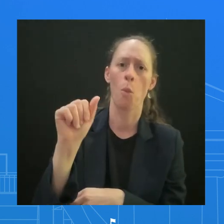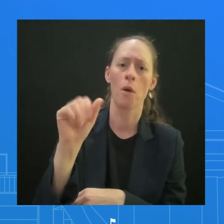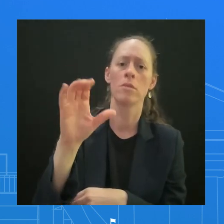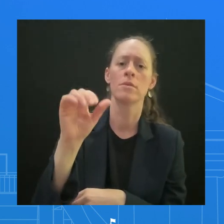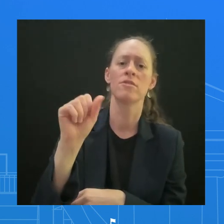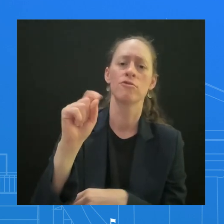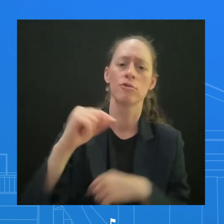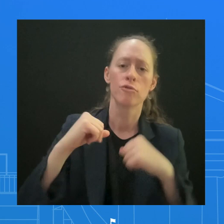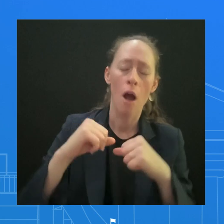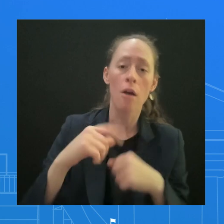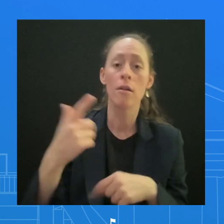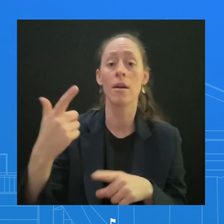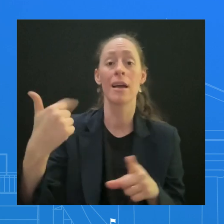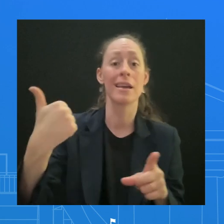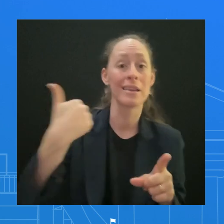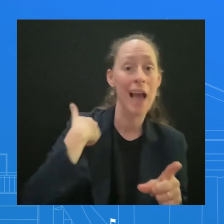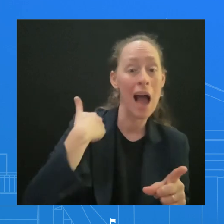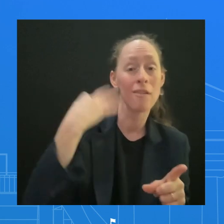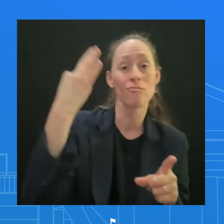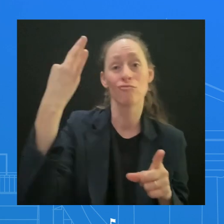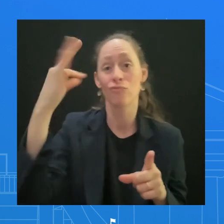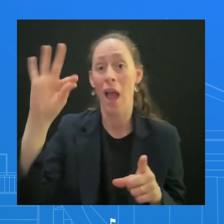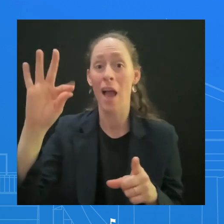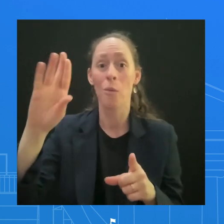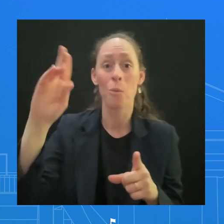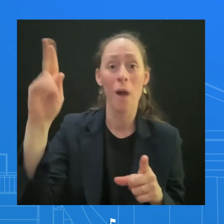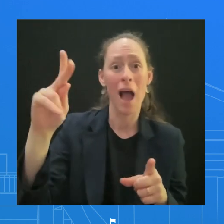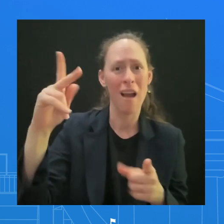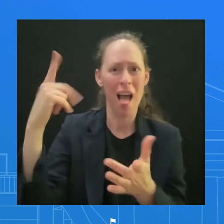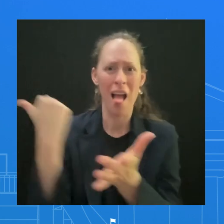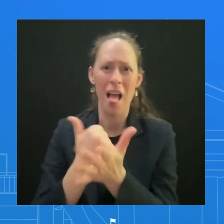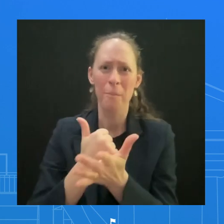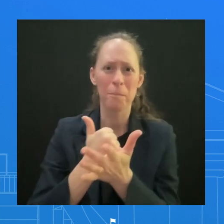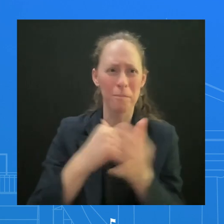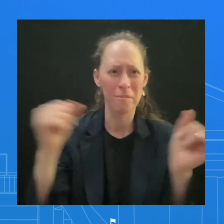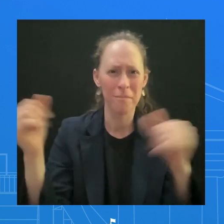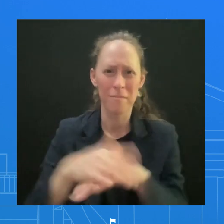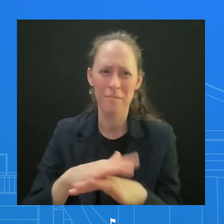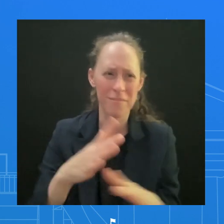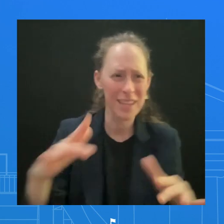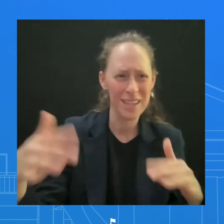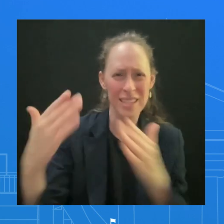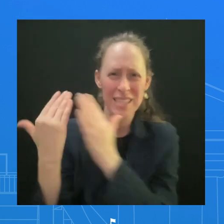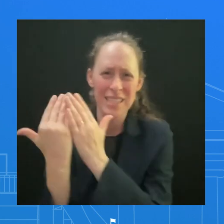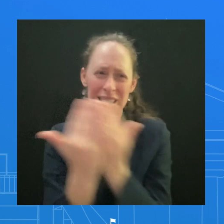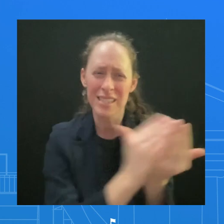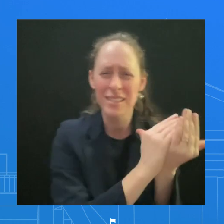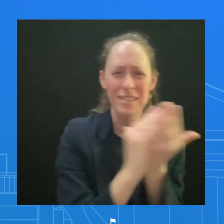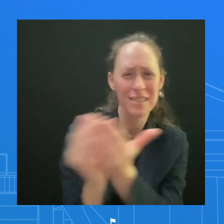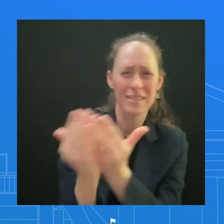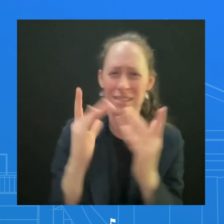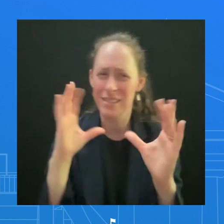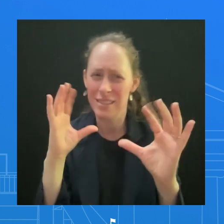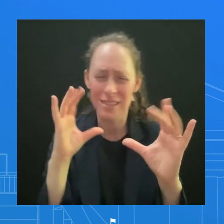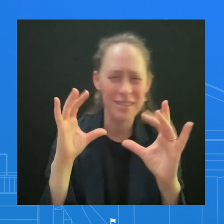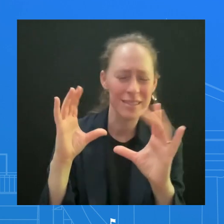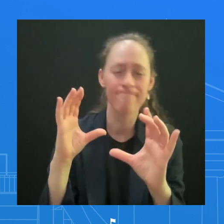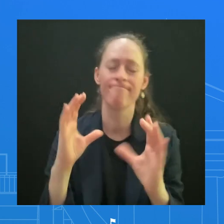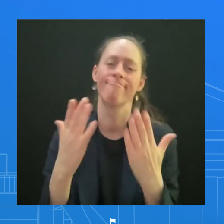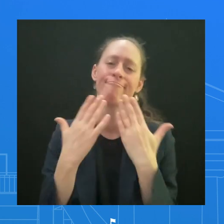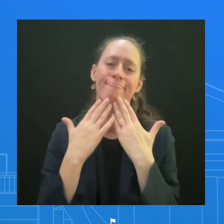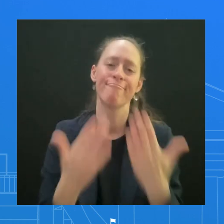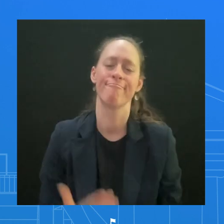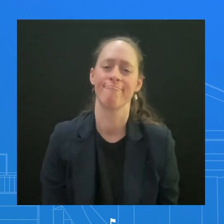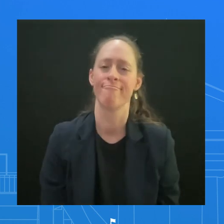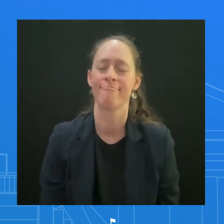who participated in the search and rescue efforts these past couple of days. This whole effort has been a testament to the